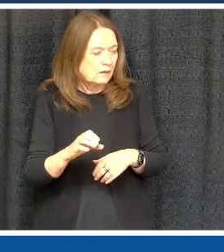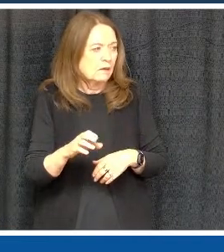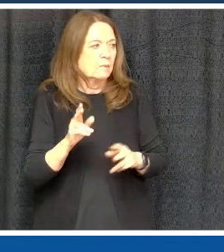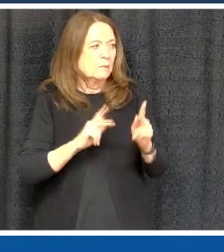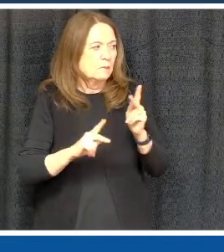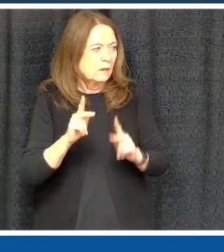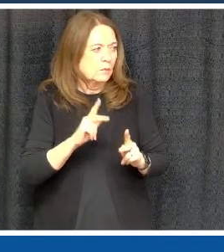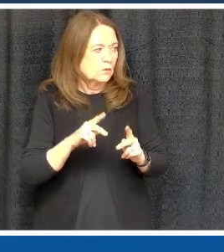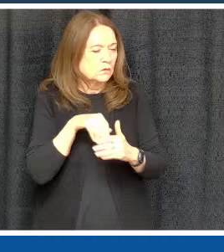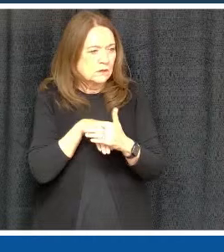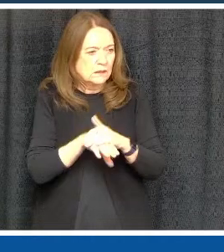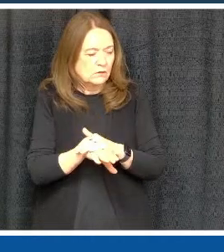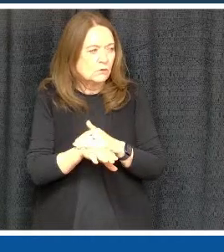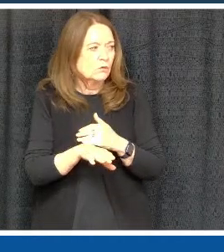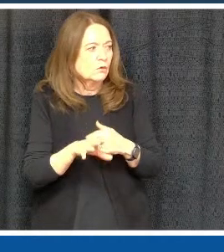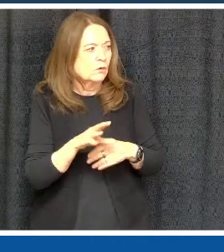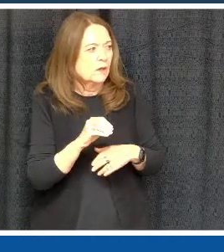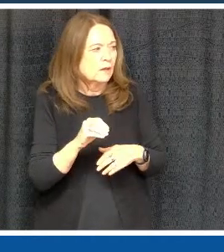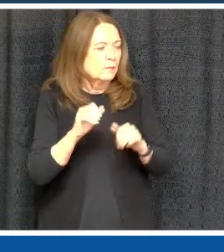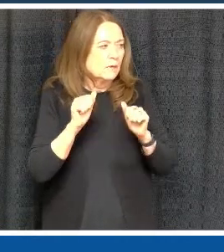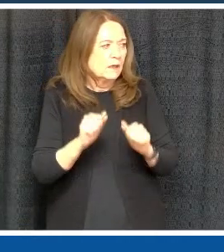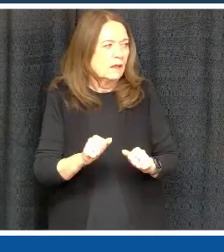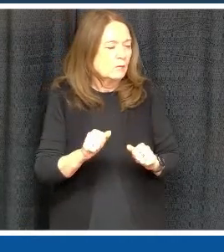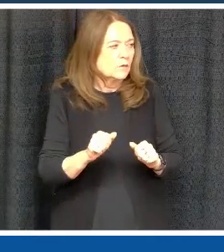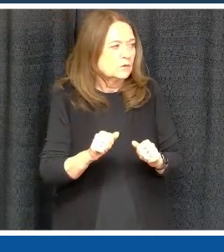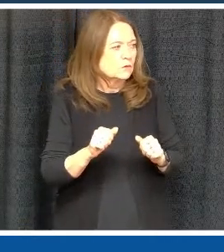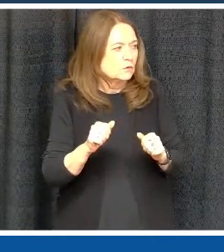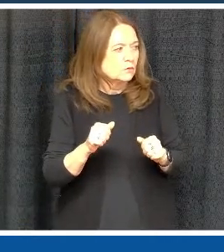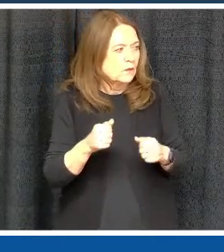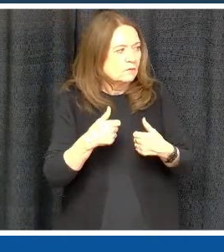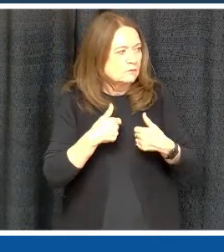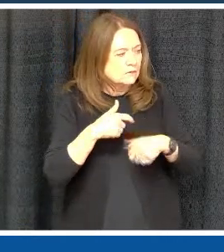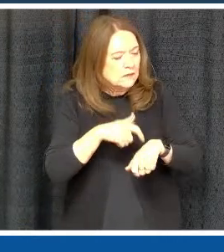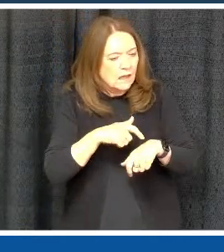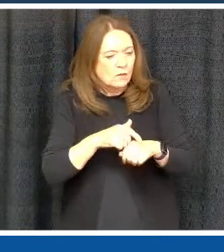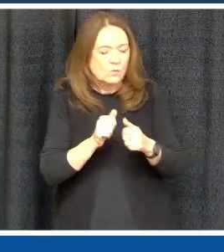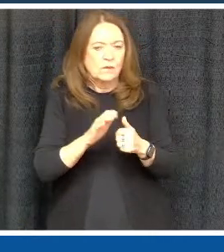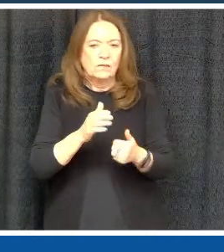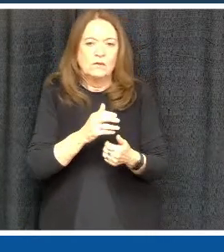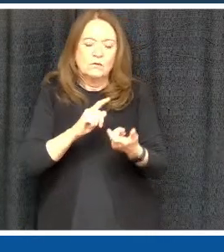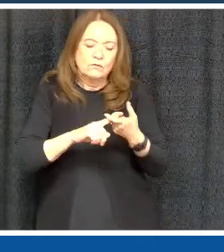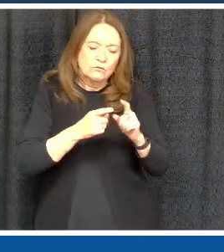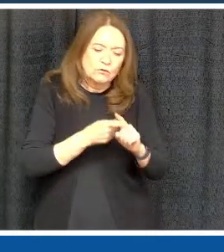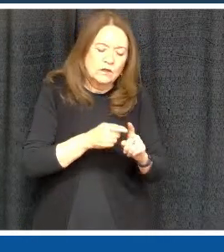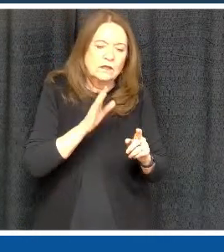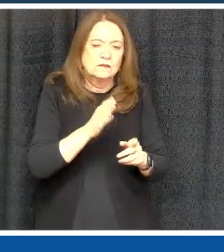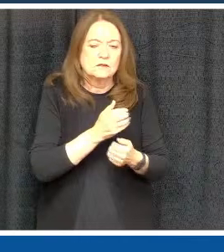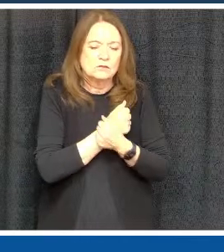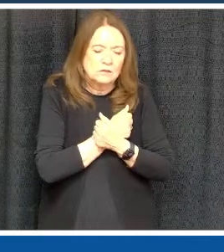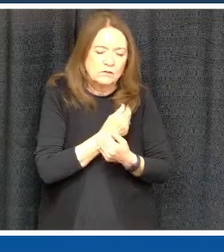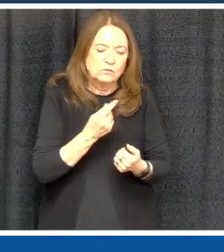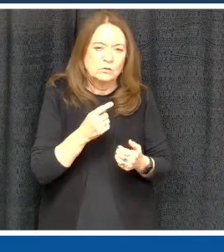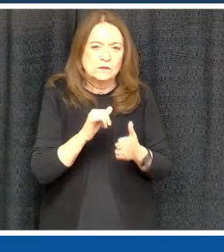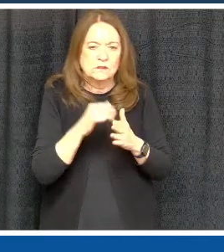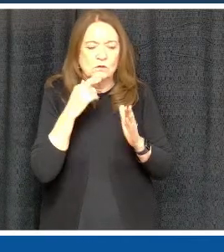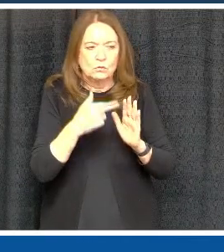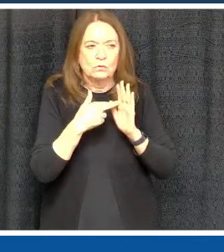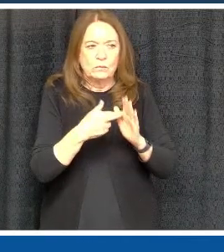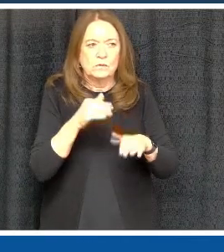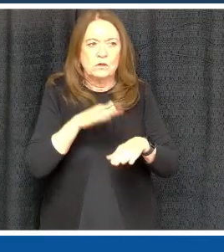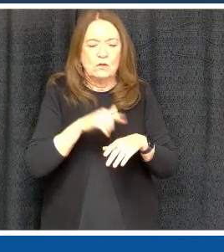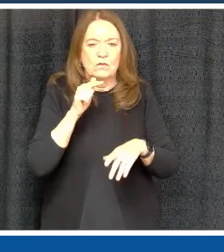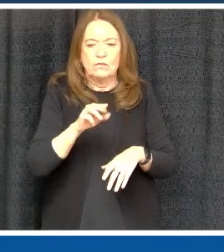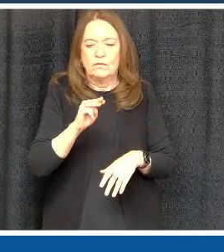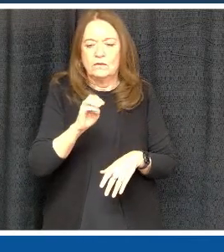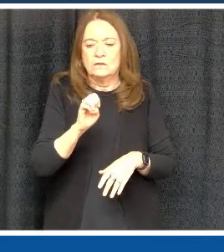to get through there and to be able to view and spend time with their loved ones, their friends, those that are represented on this